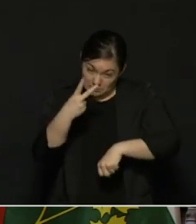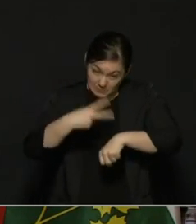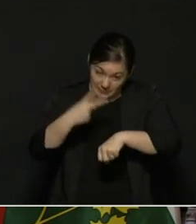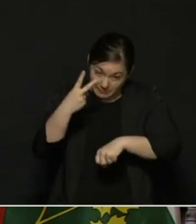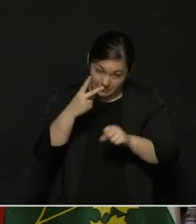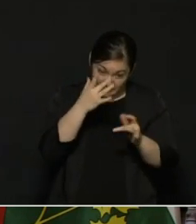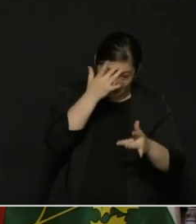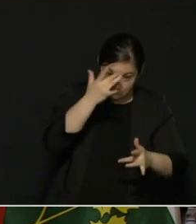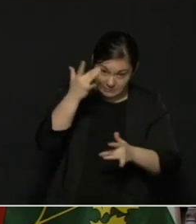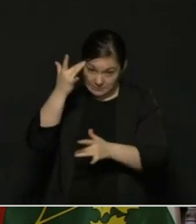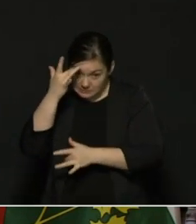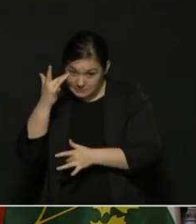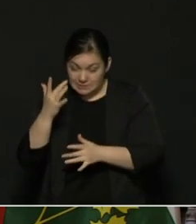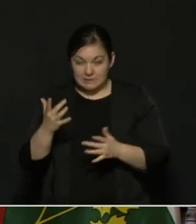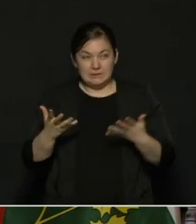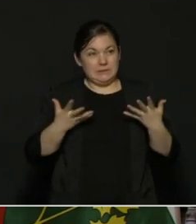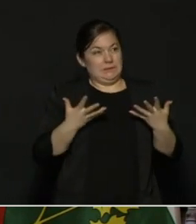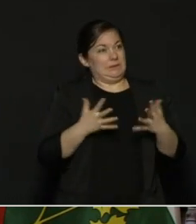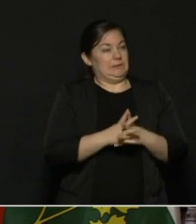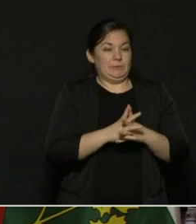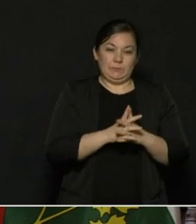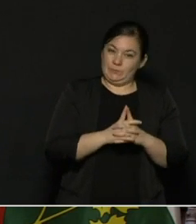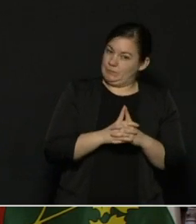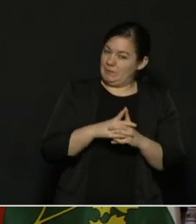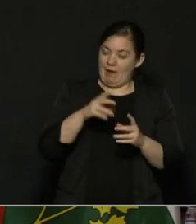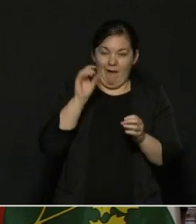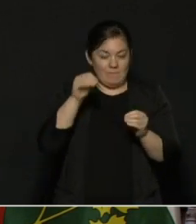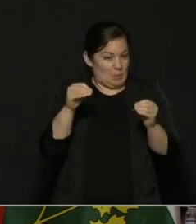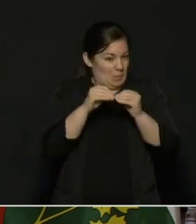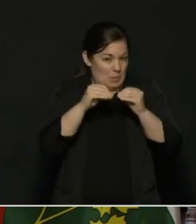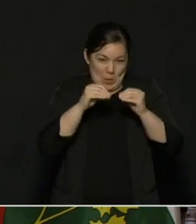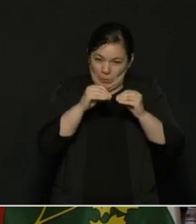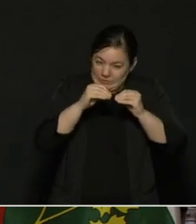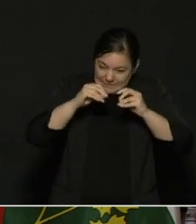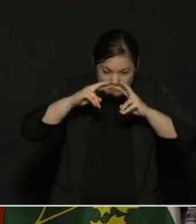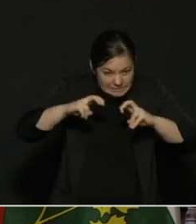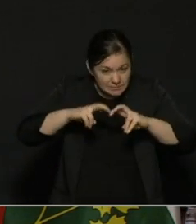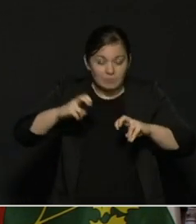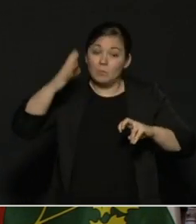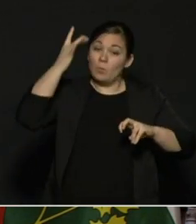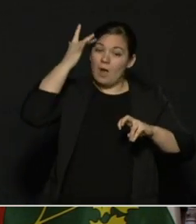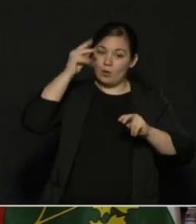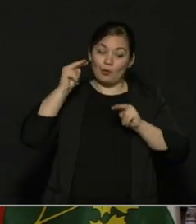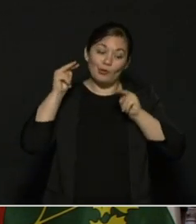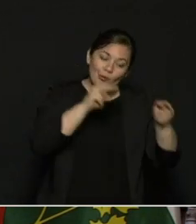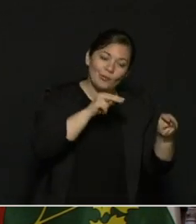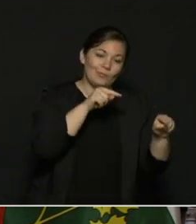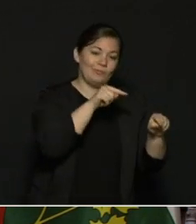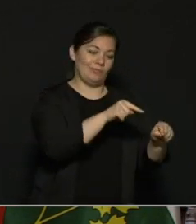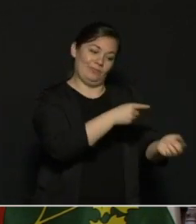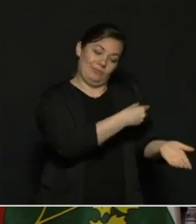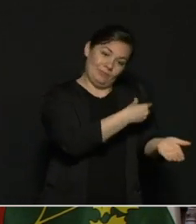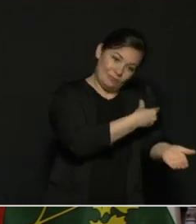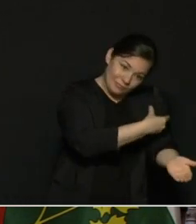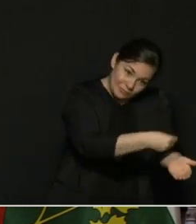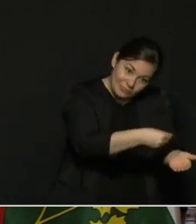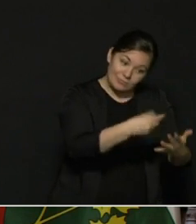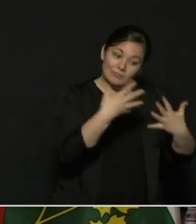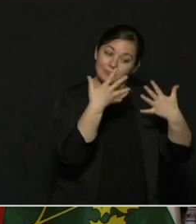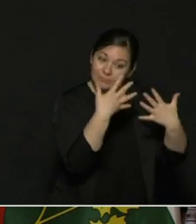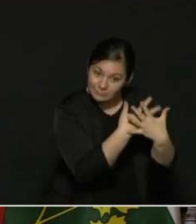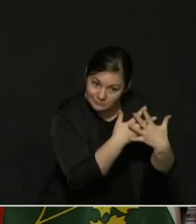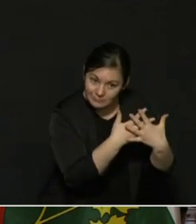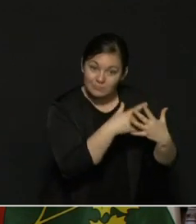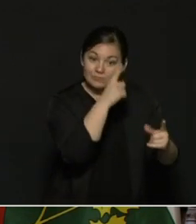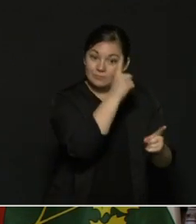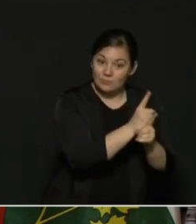assessed, and that's why we're looking at aspects of quality serology testing to give us some sense of, if people were infected, do they have